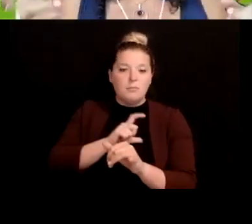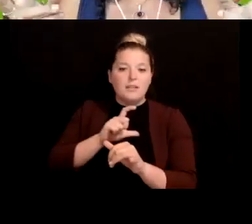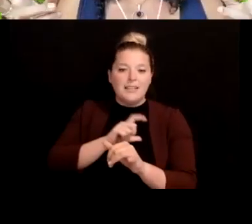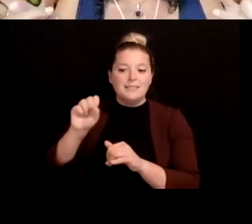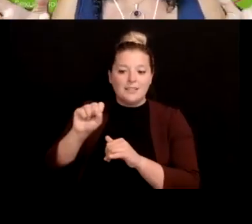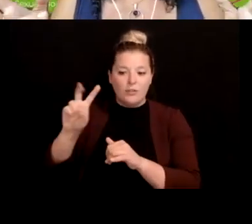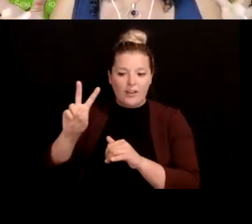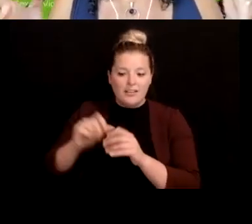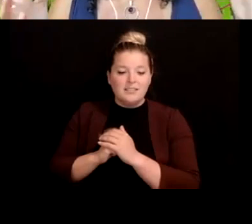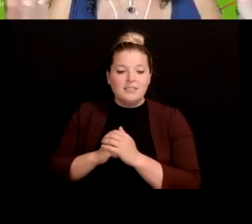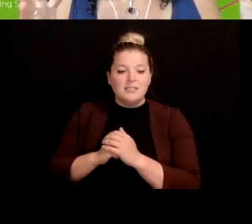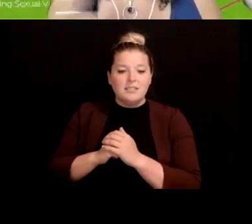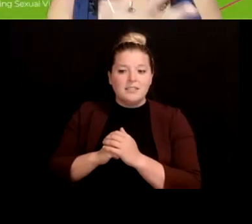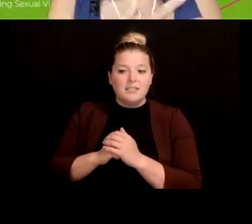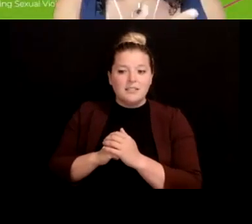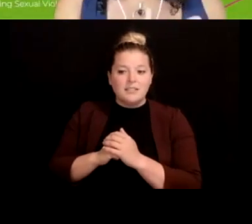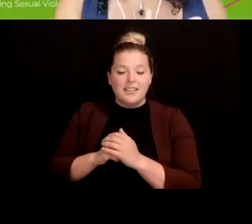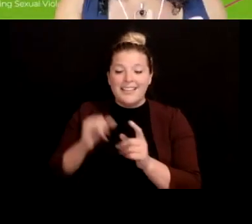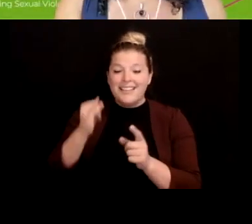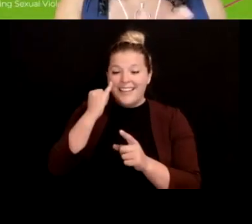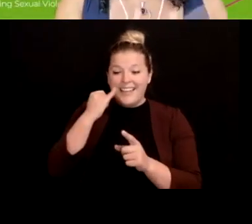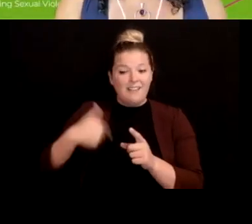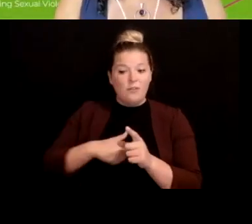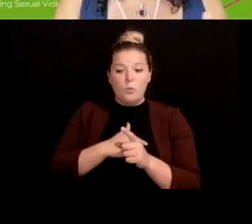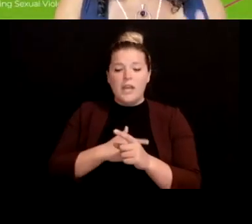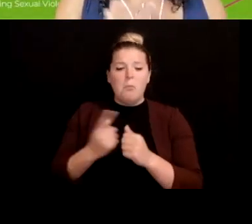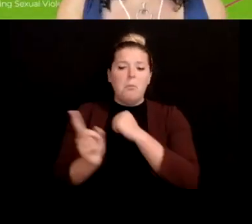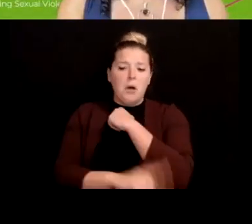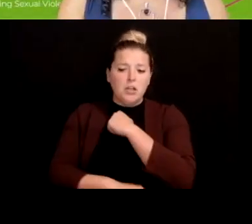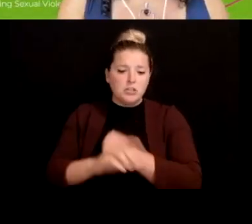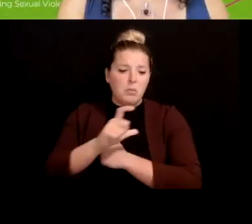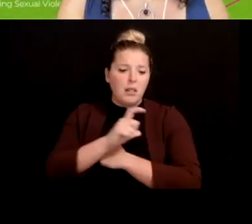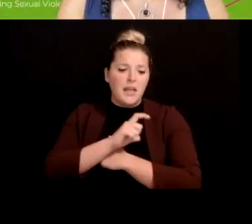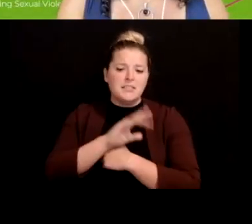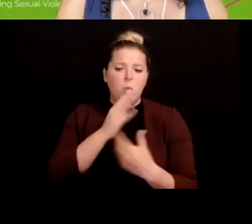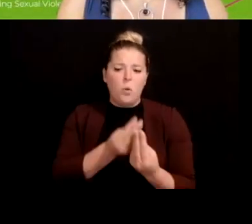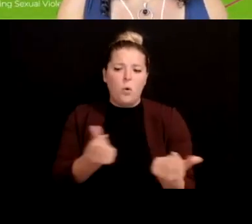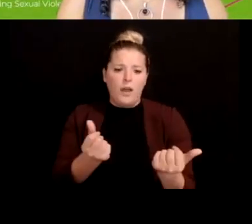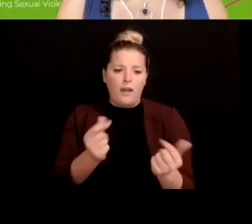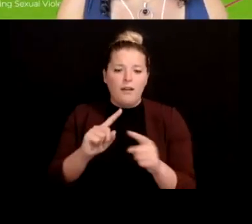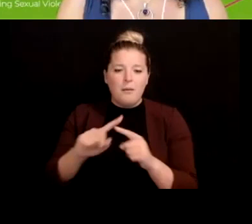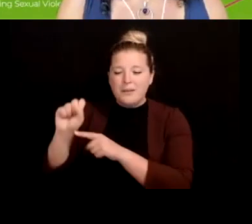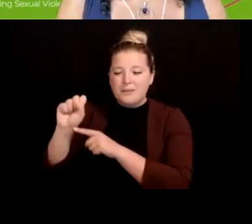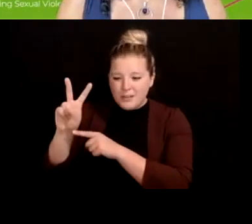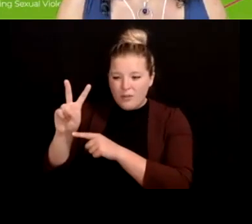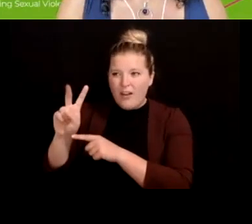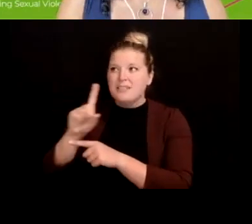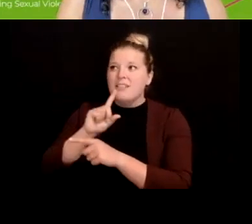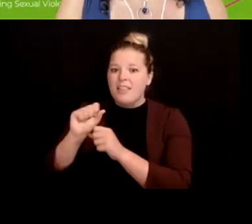It relies on the idea that if we just punish it, it'll go away when sexual violence is inherent to policing.